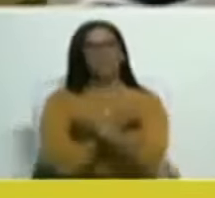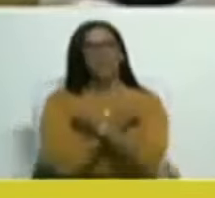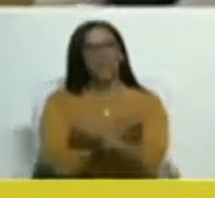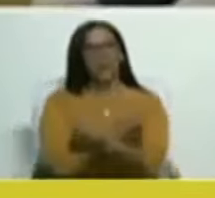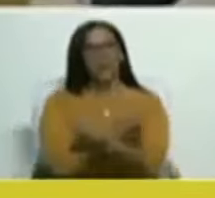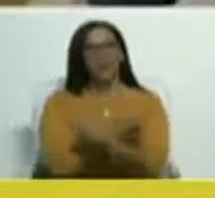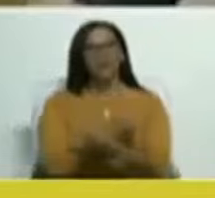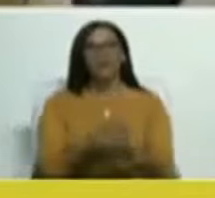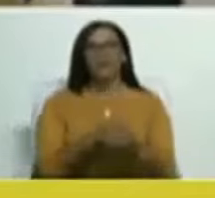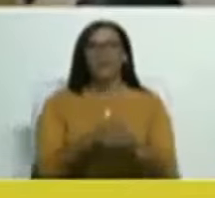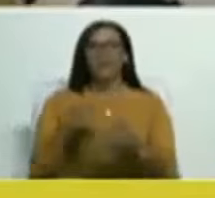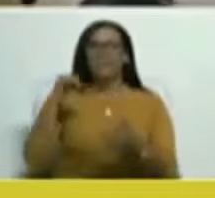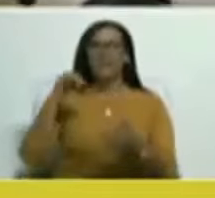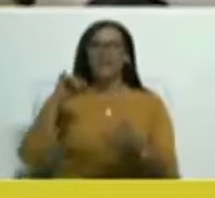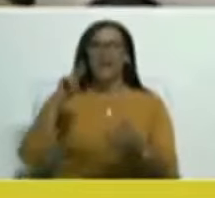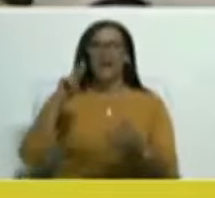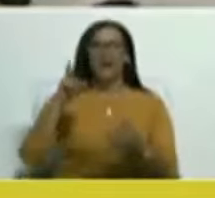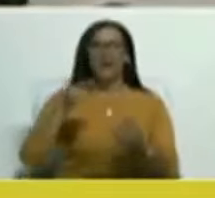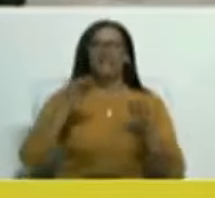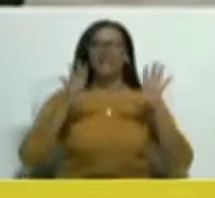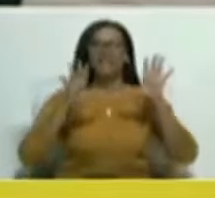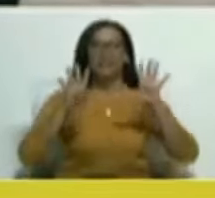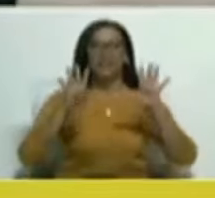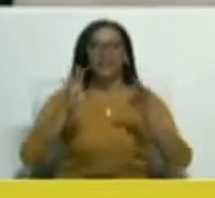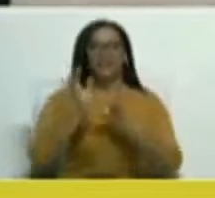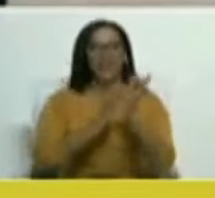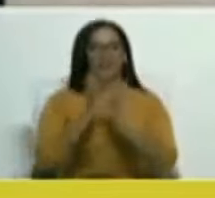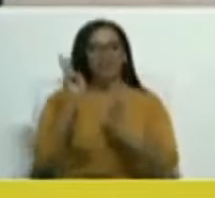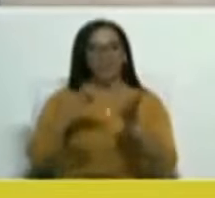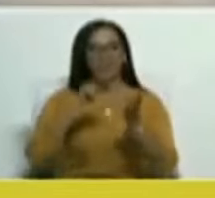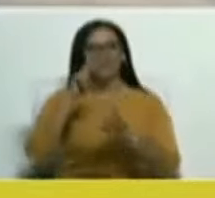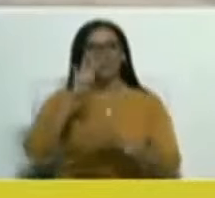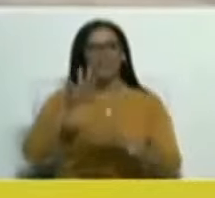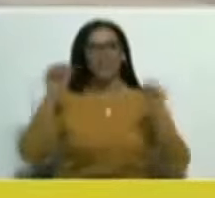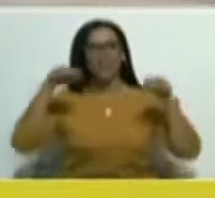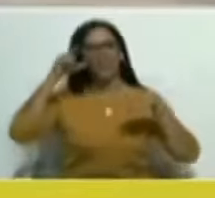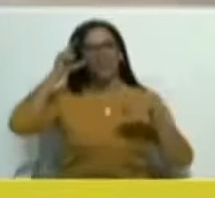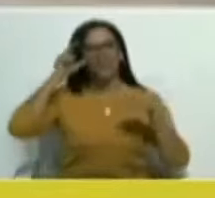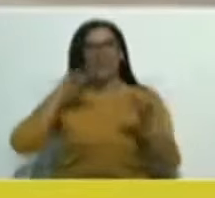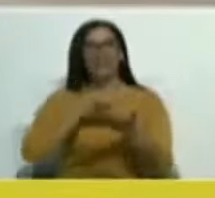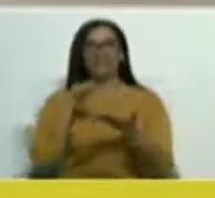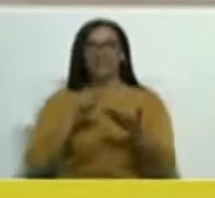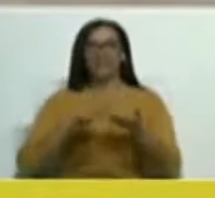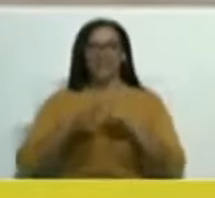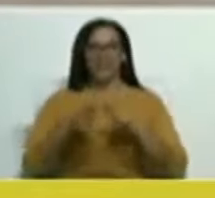Enormous hug with all respect and love, Managua, April 19th